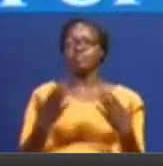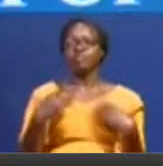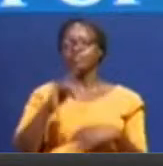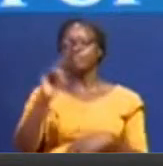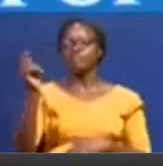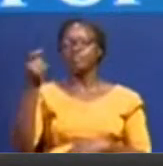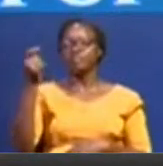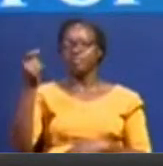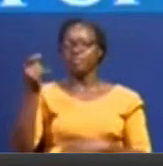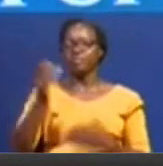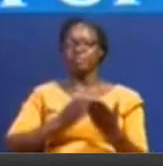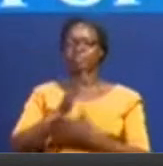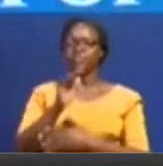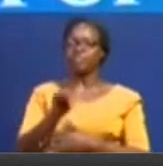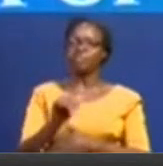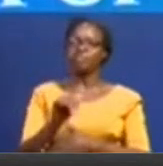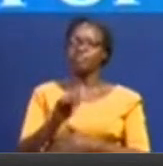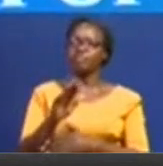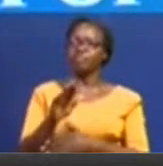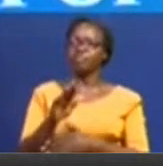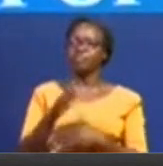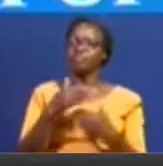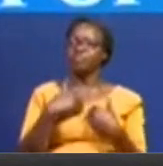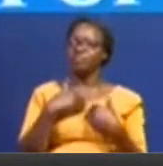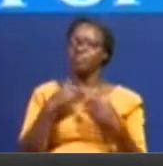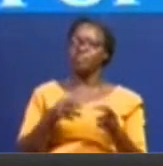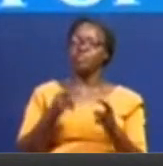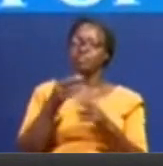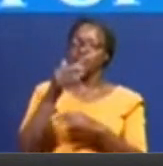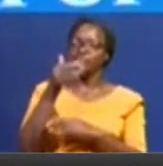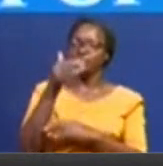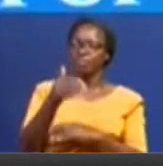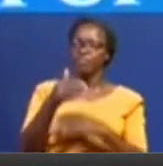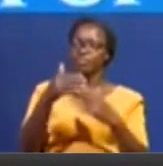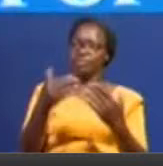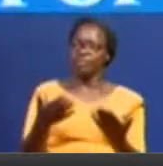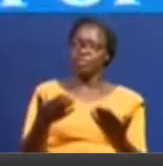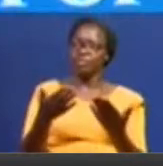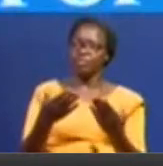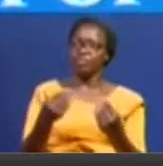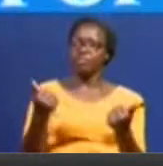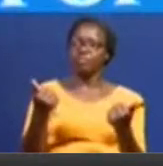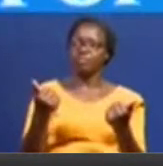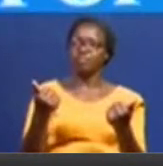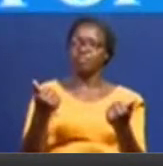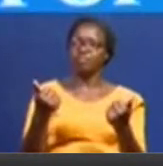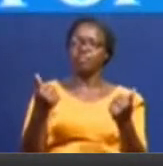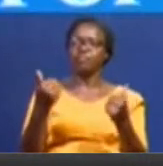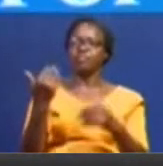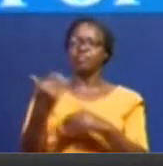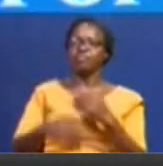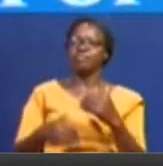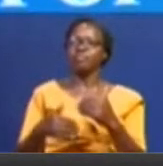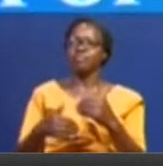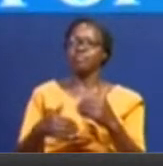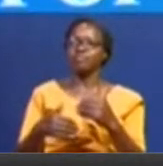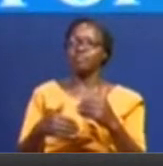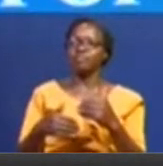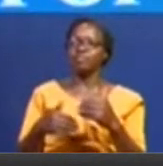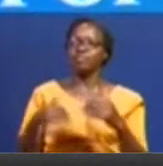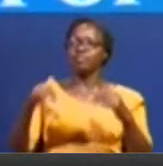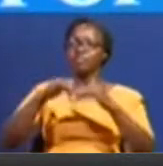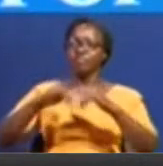Kenya, to ensure or to have a way forward on how to handle the issue of boundary